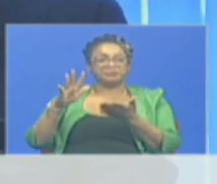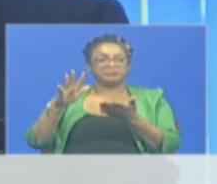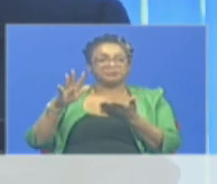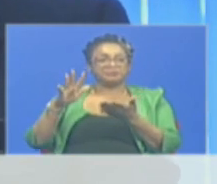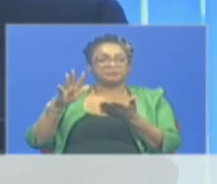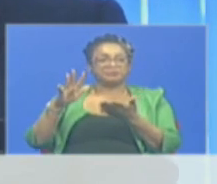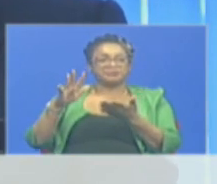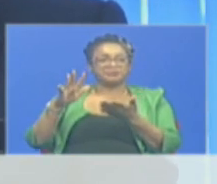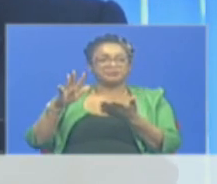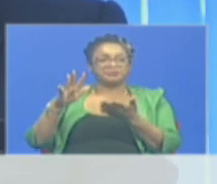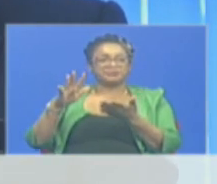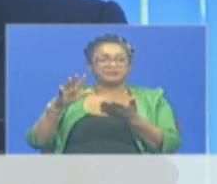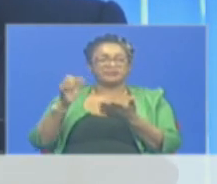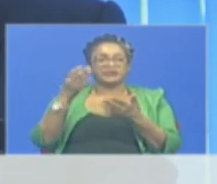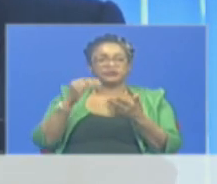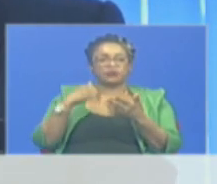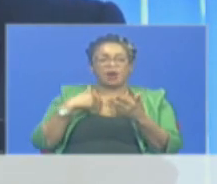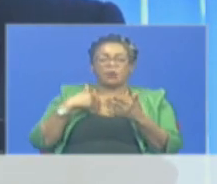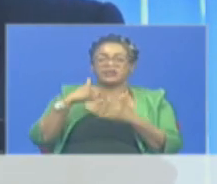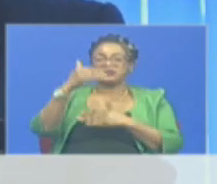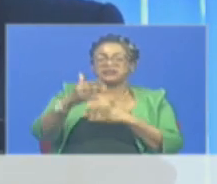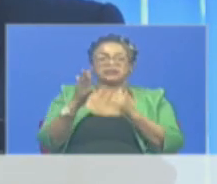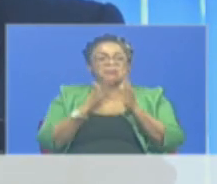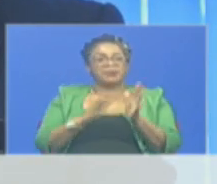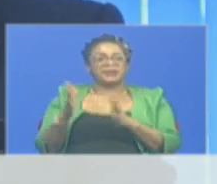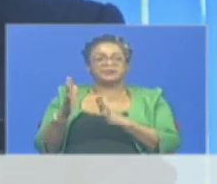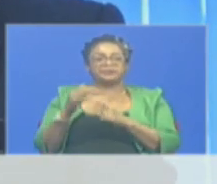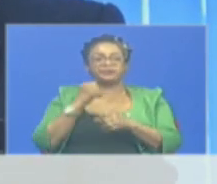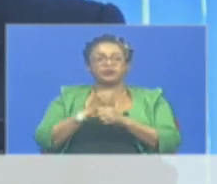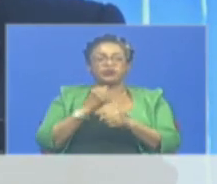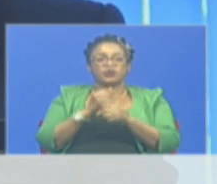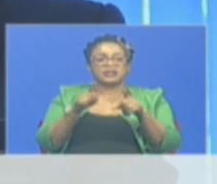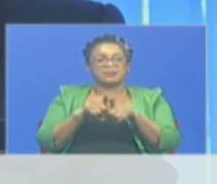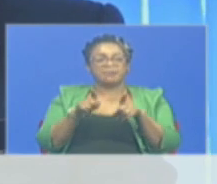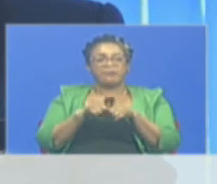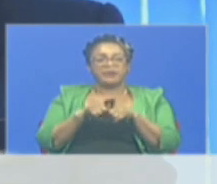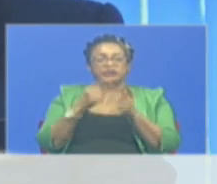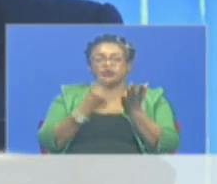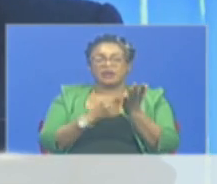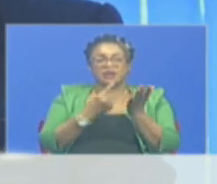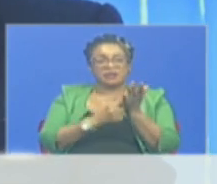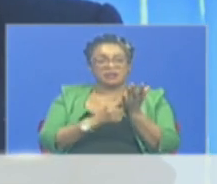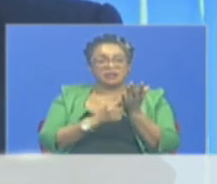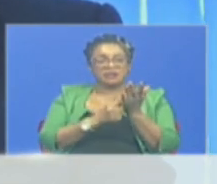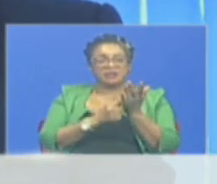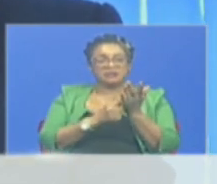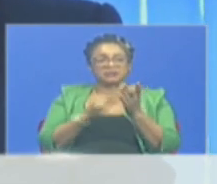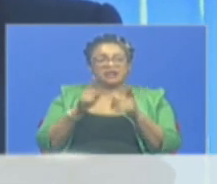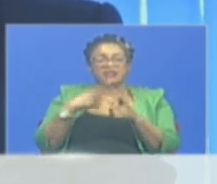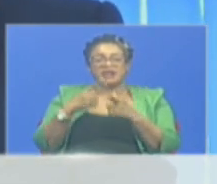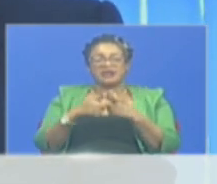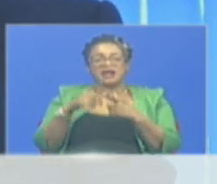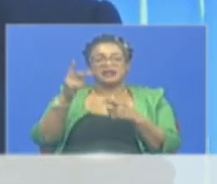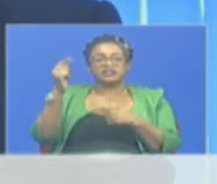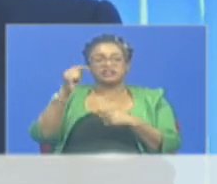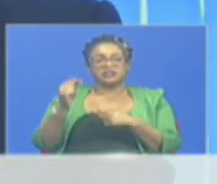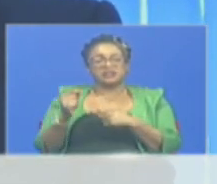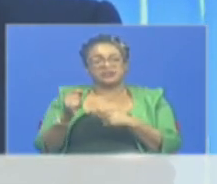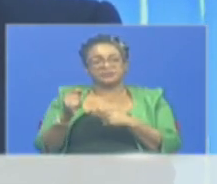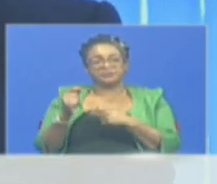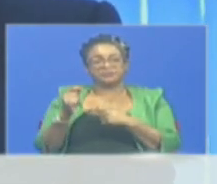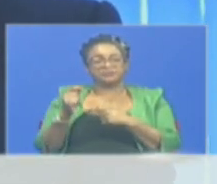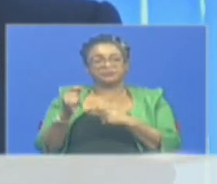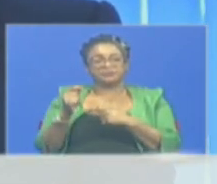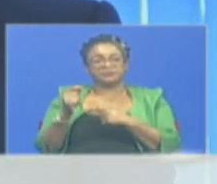region, so our next plan is to do the same in Uganda and the same in Tanzania. And on